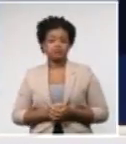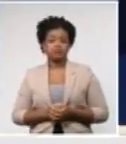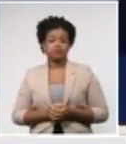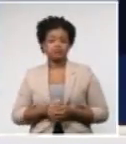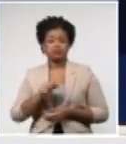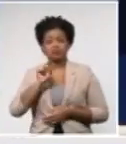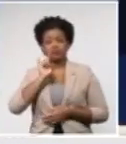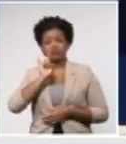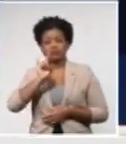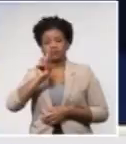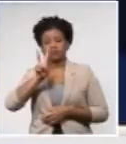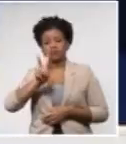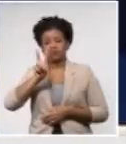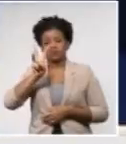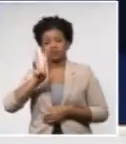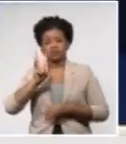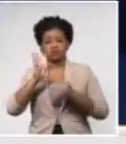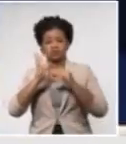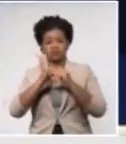with